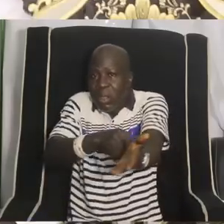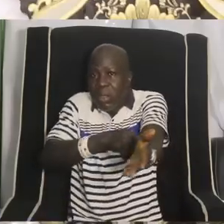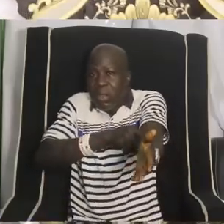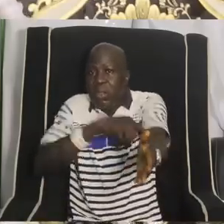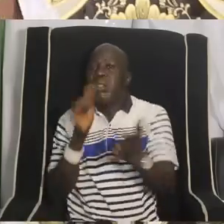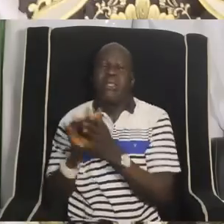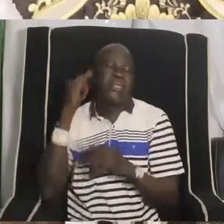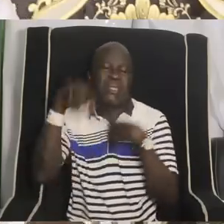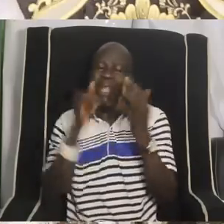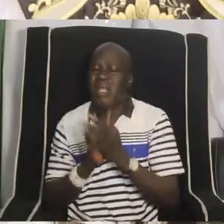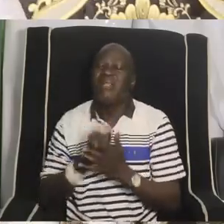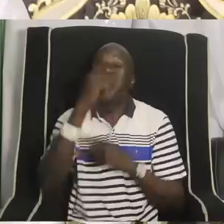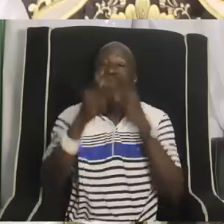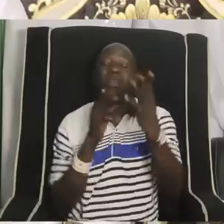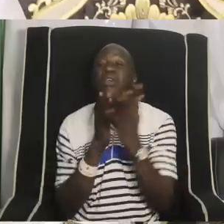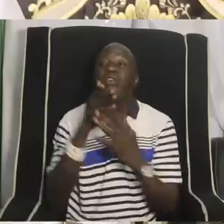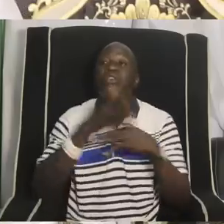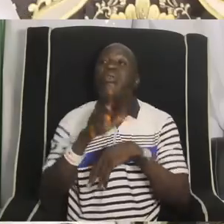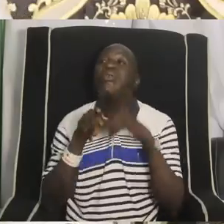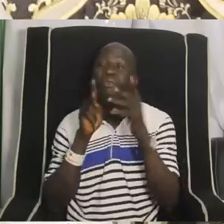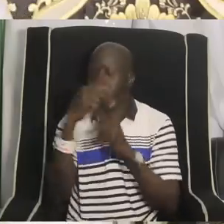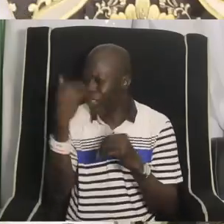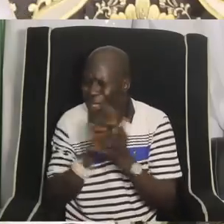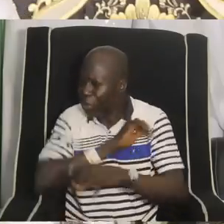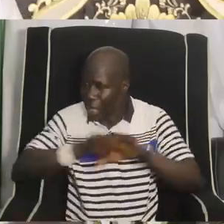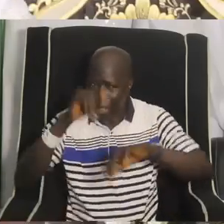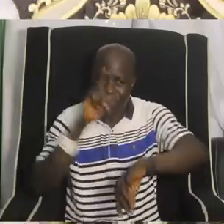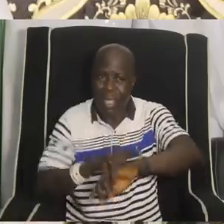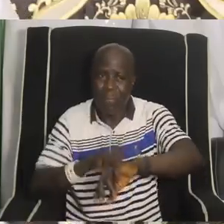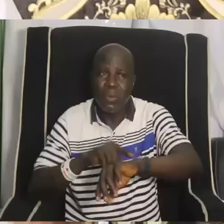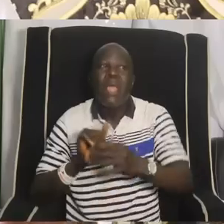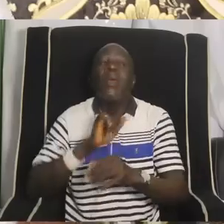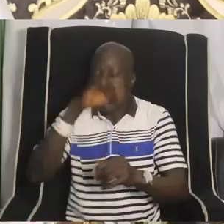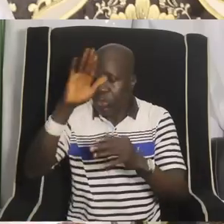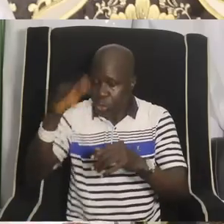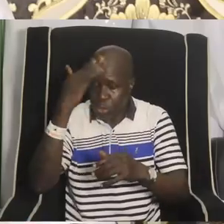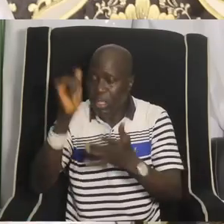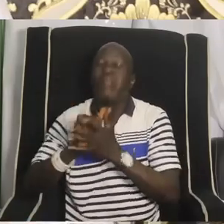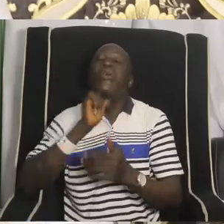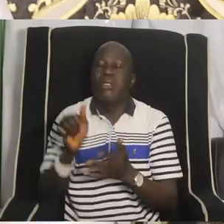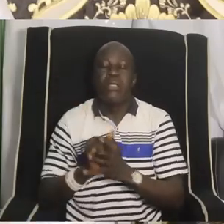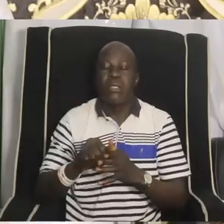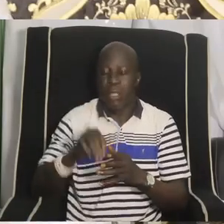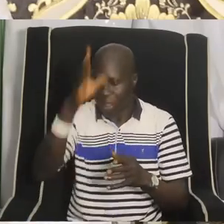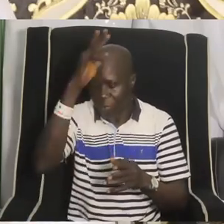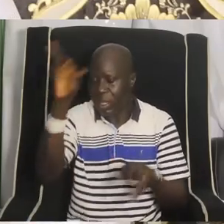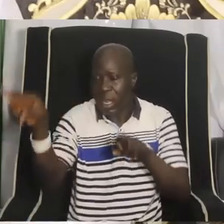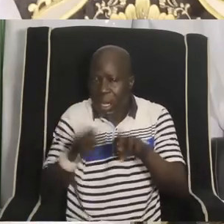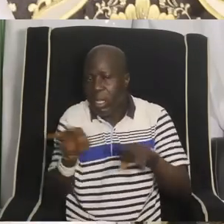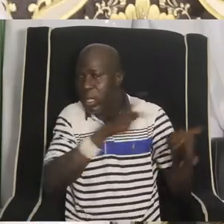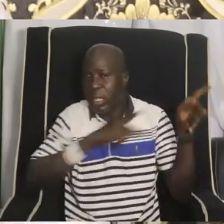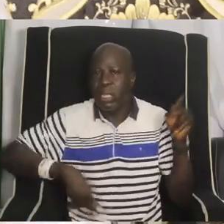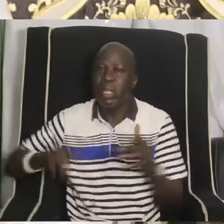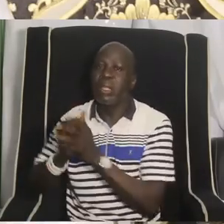year na won so one their same vision. Whether after for that message, it's supposed to know it's not BabaSebioba. That's what I will